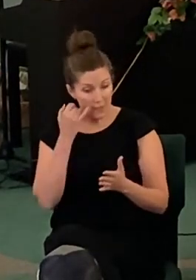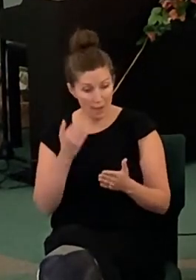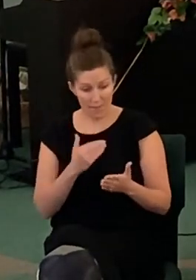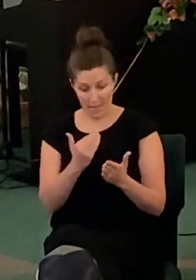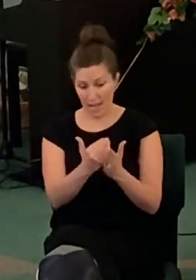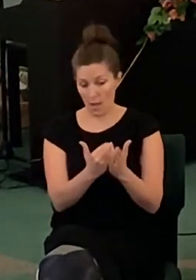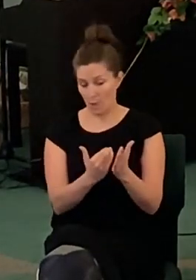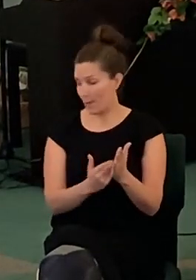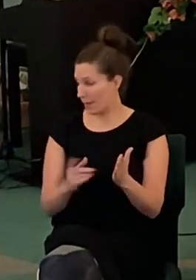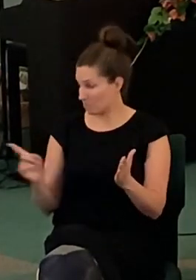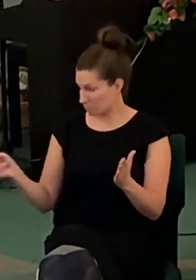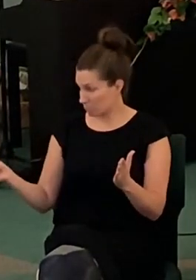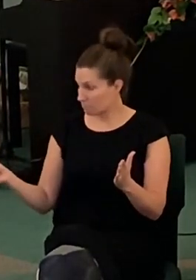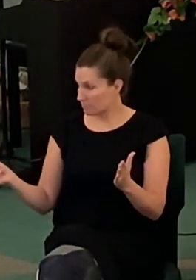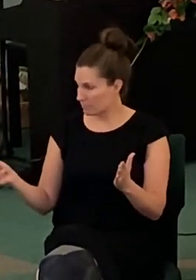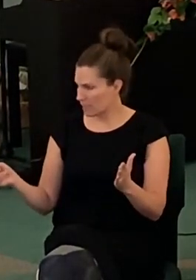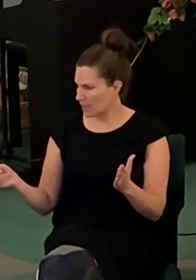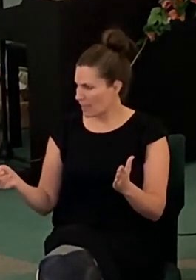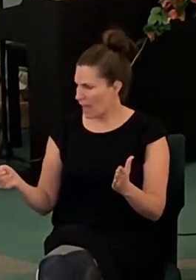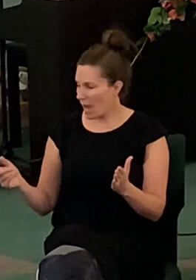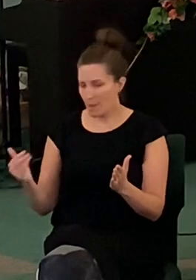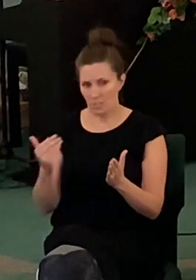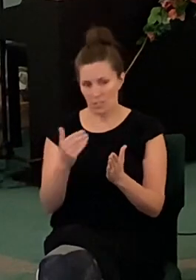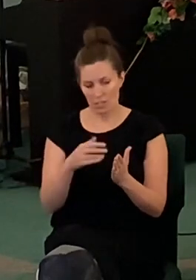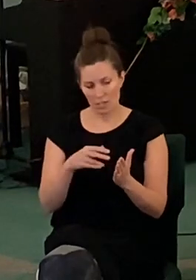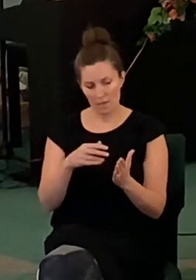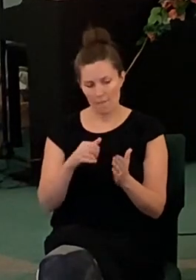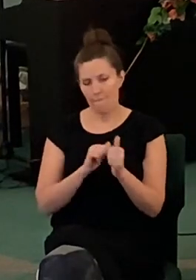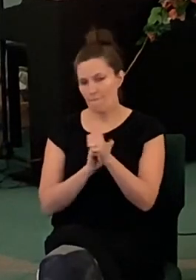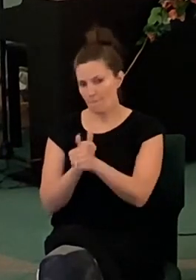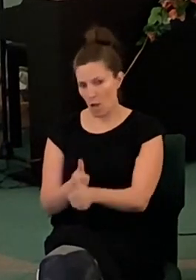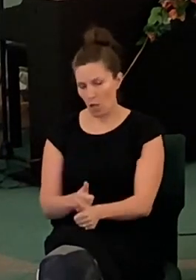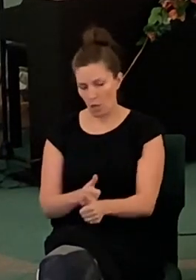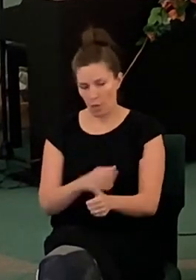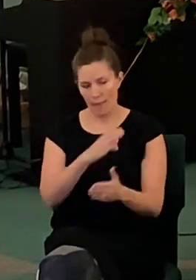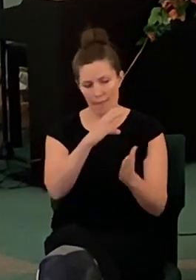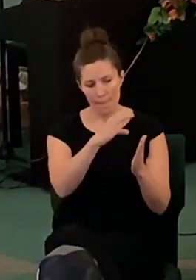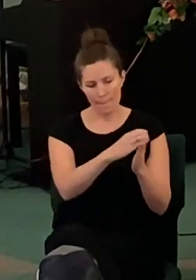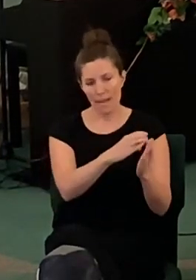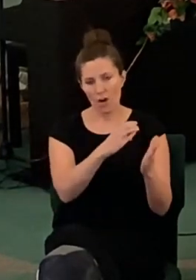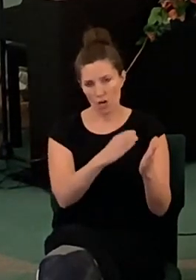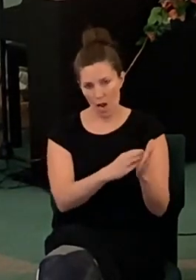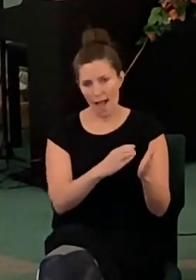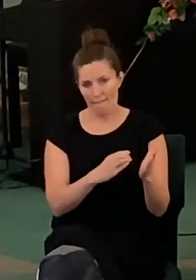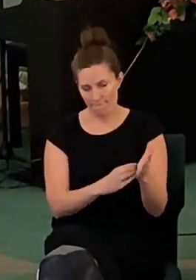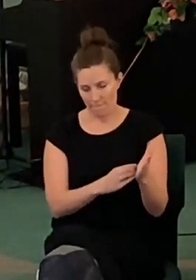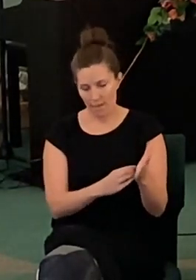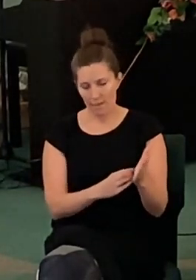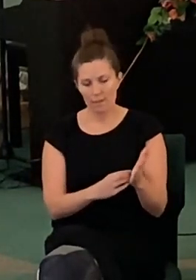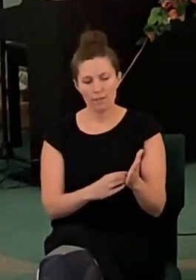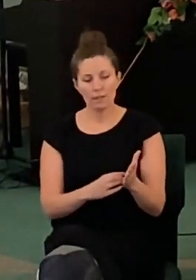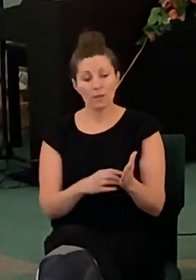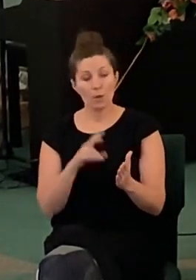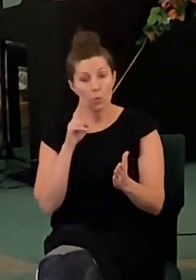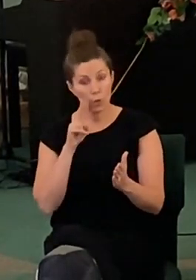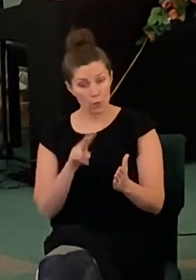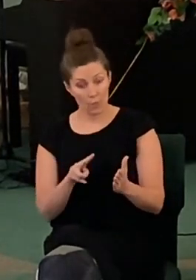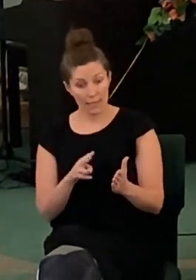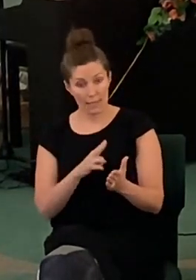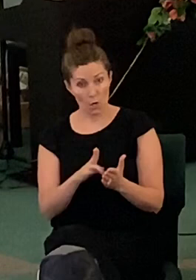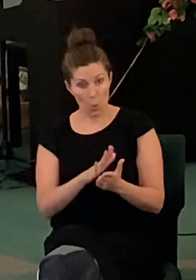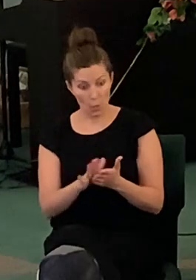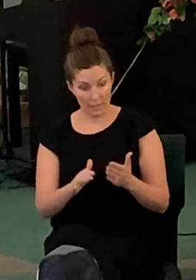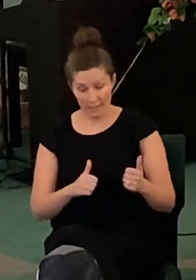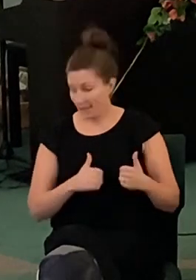there, a message outline, I'm pretty much just following the paragraph divisions there. We're going to look at this holy living that we are